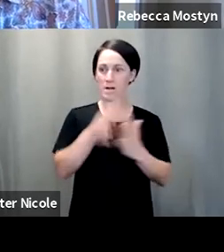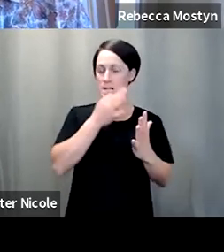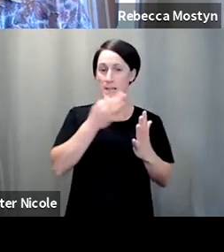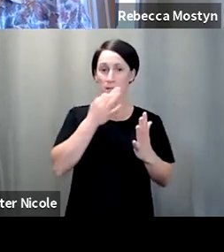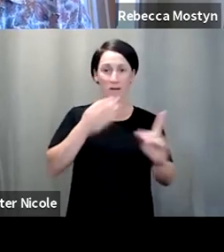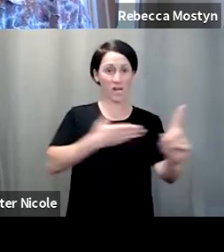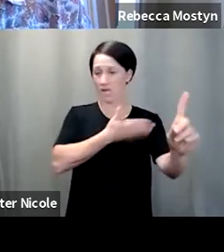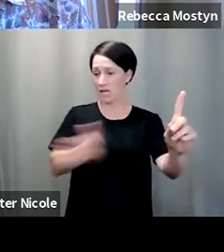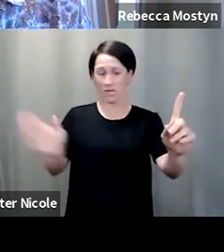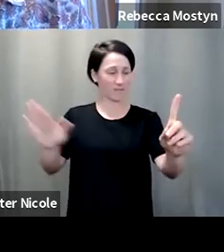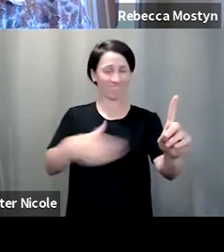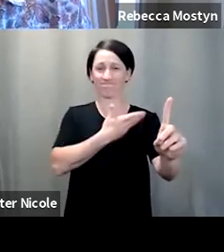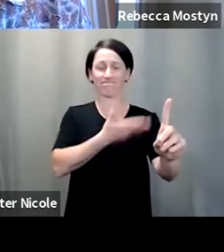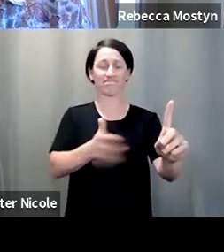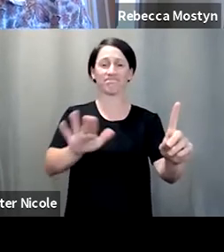the sector